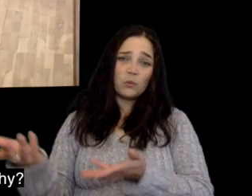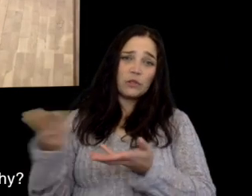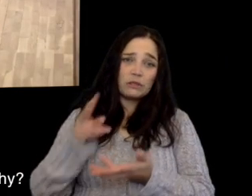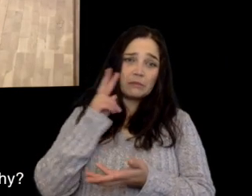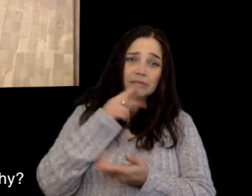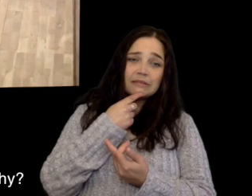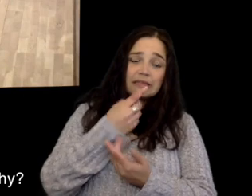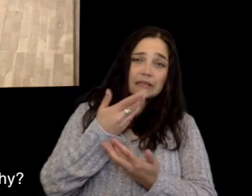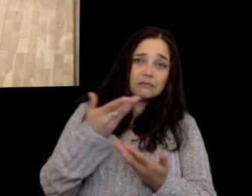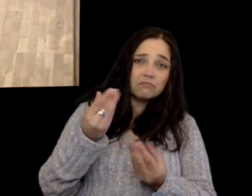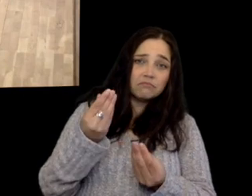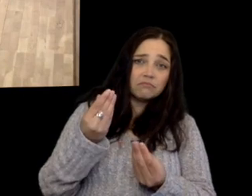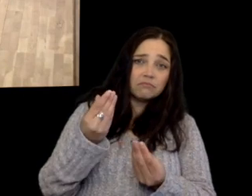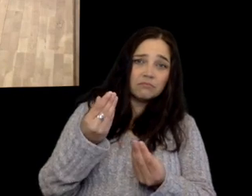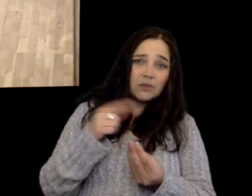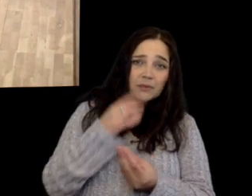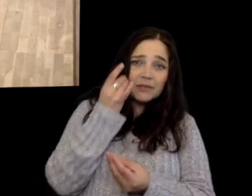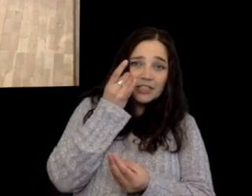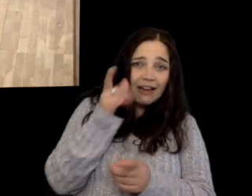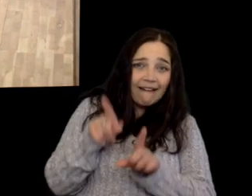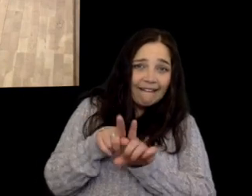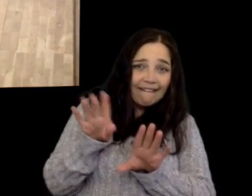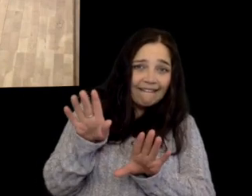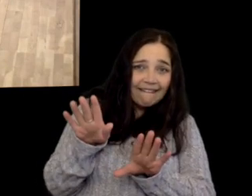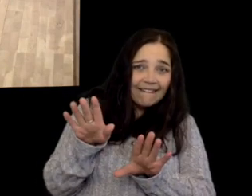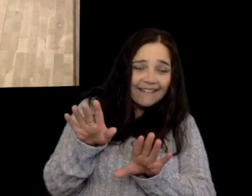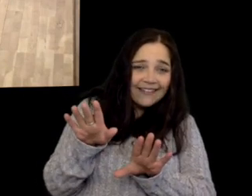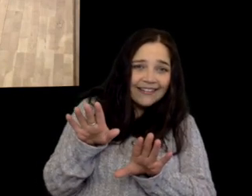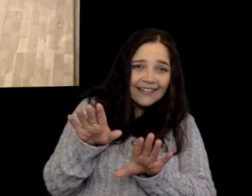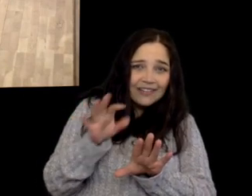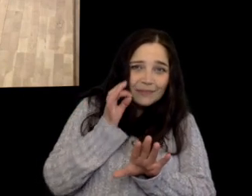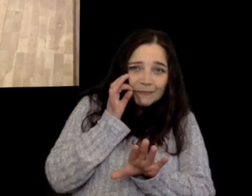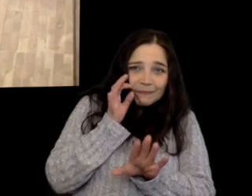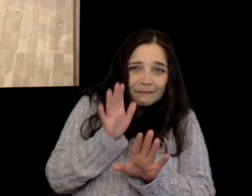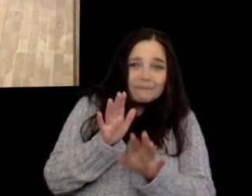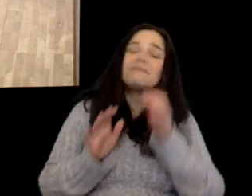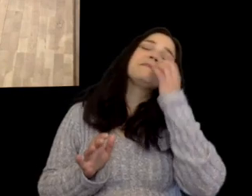Do you want to come and say anything? Or are you going to be shy?